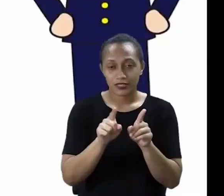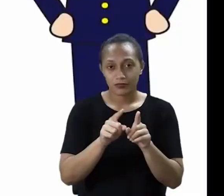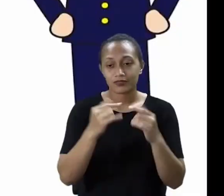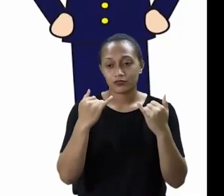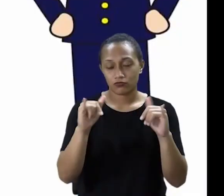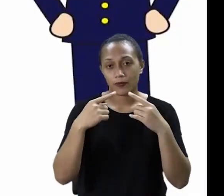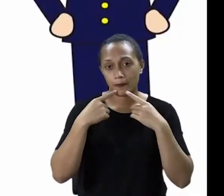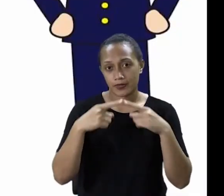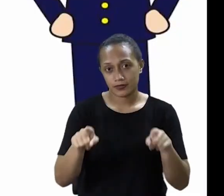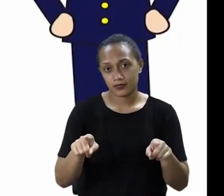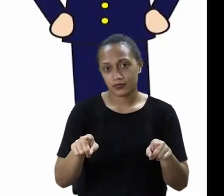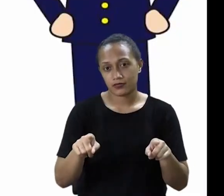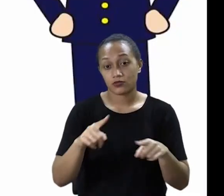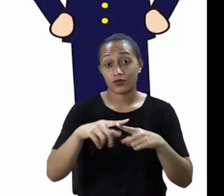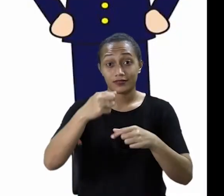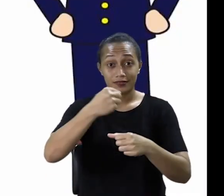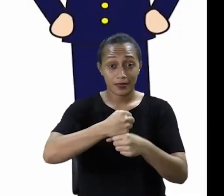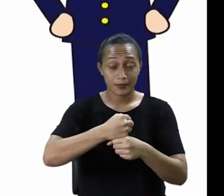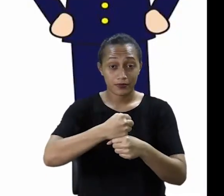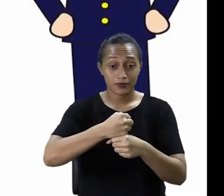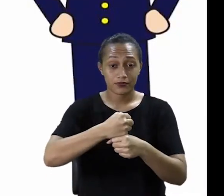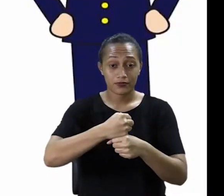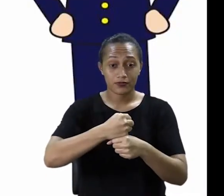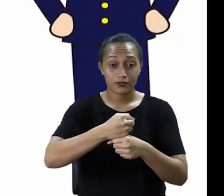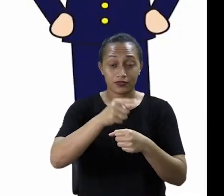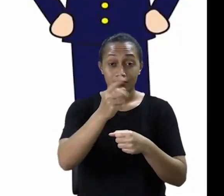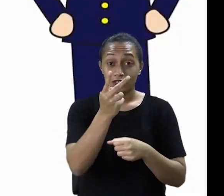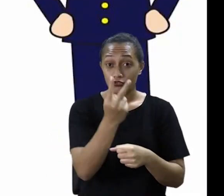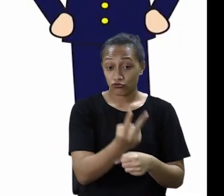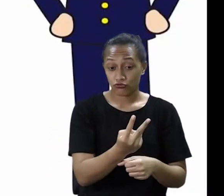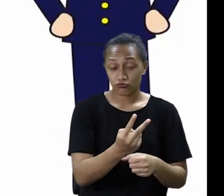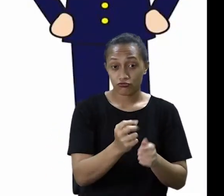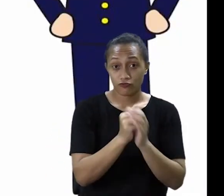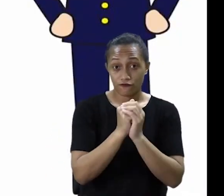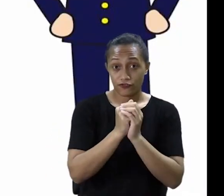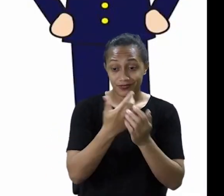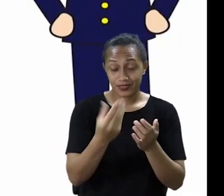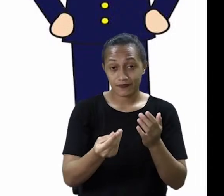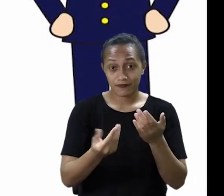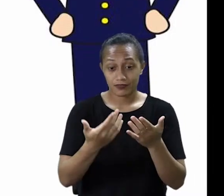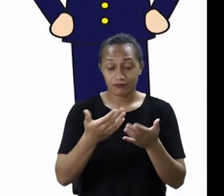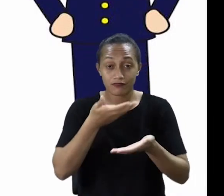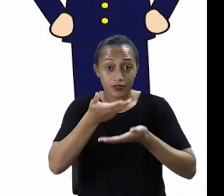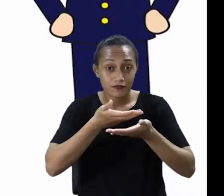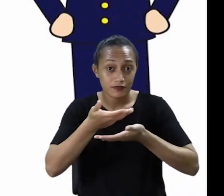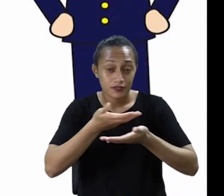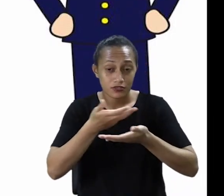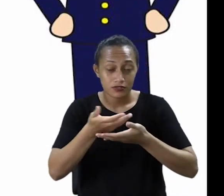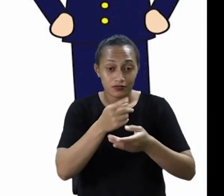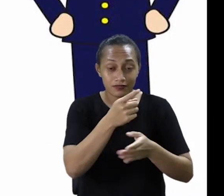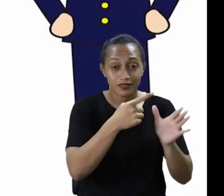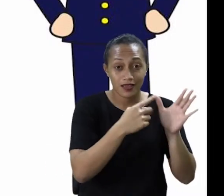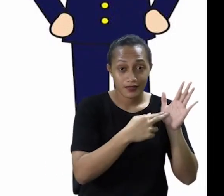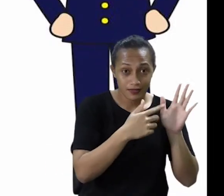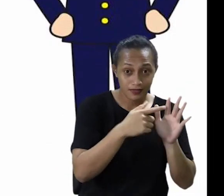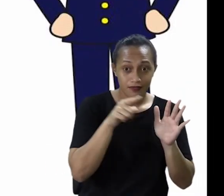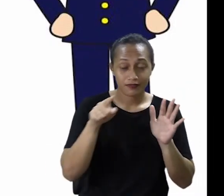message. For example, two friends have a conversation. Anne and